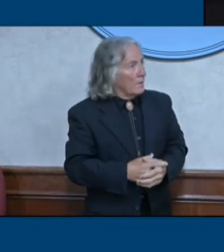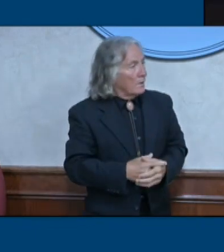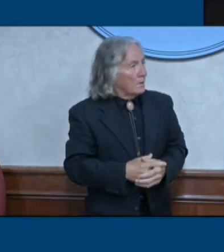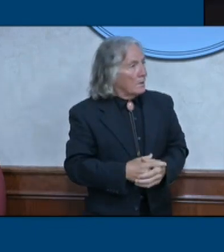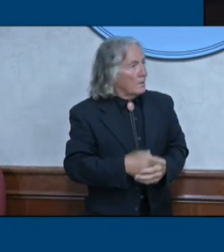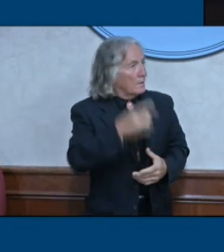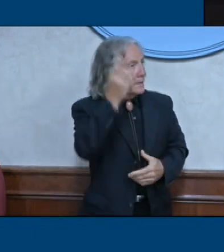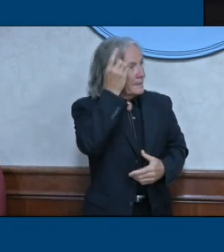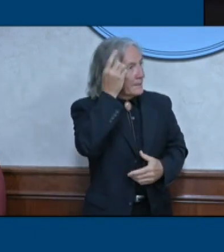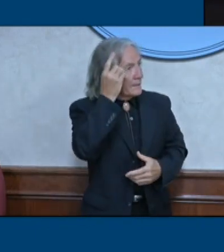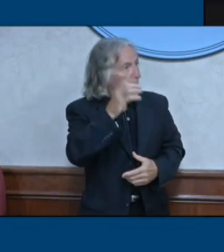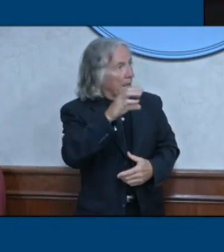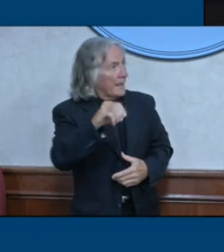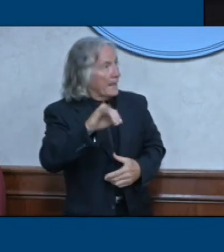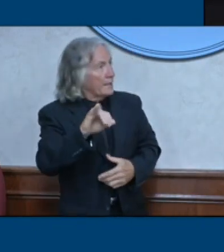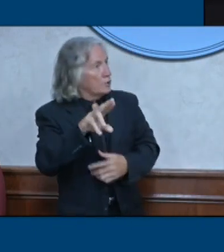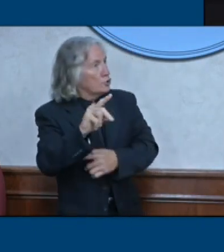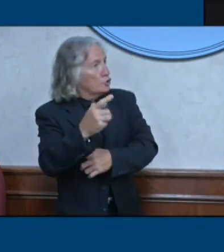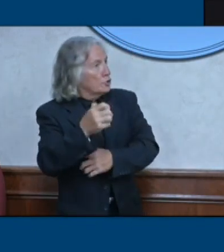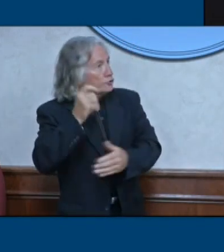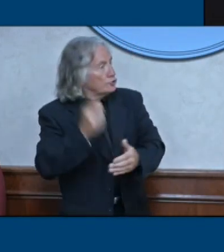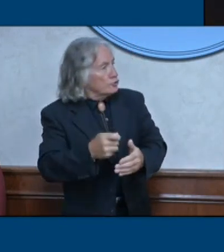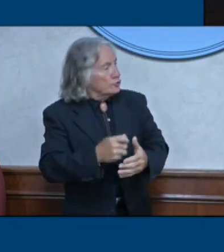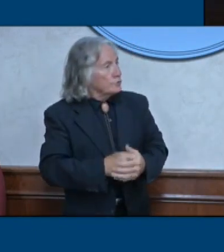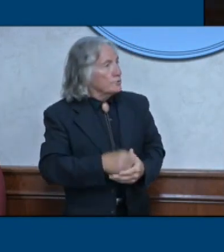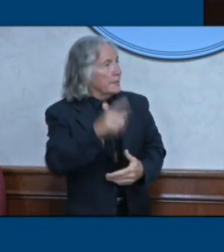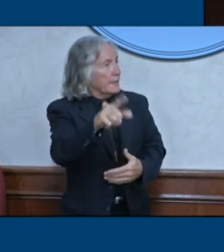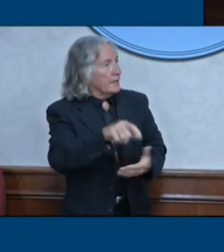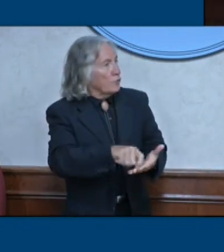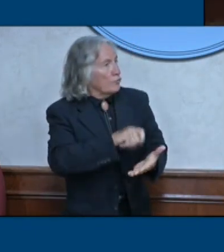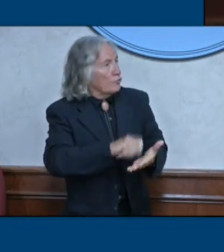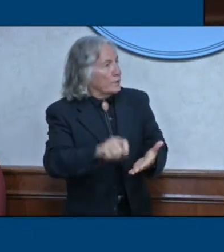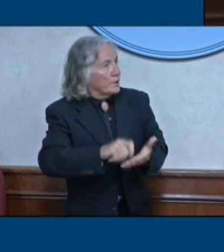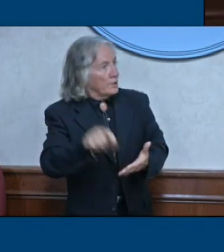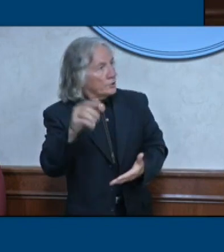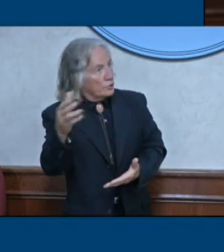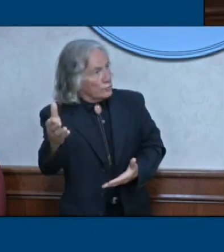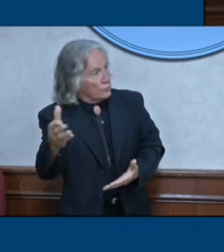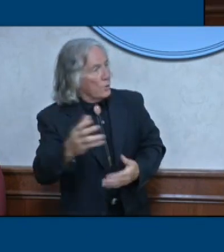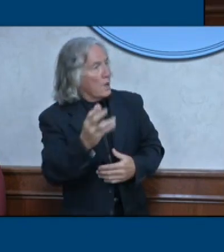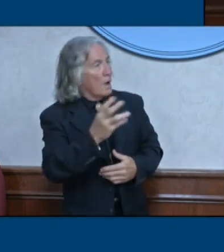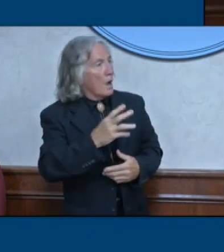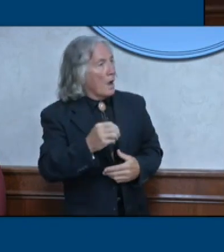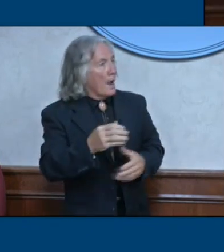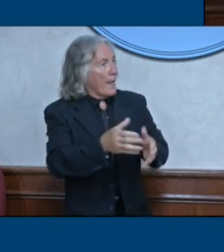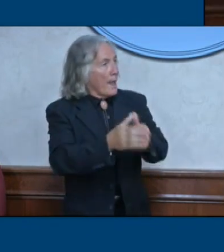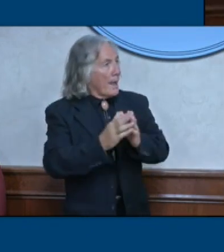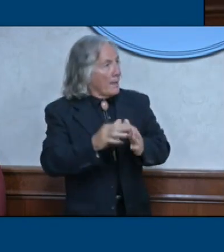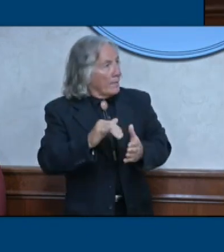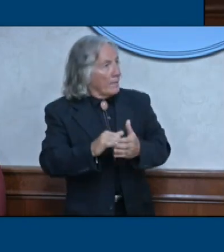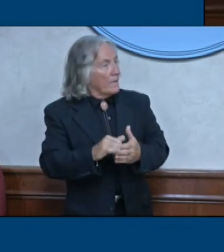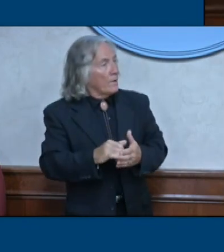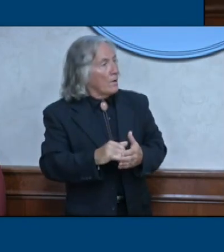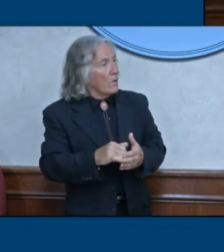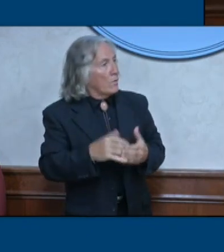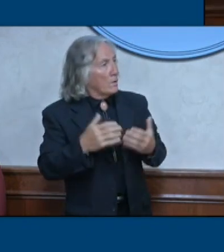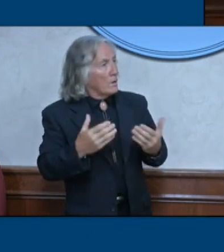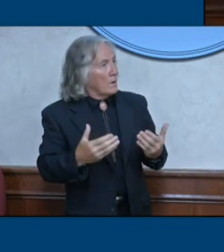Governor, Dallas County Judge Clay Jenkins has written you and tweeted